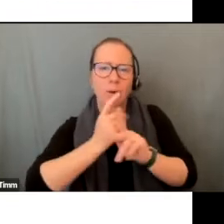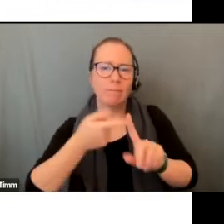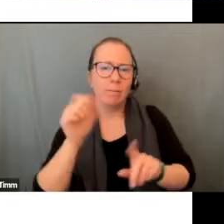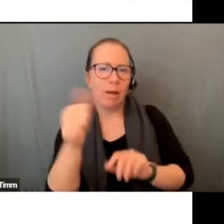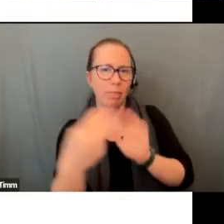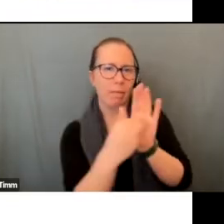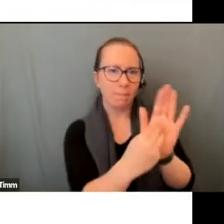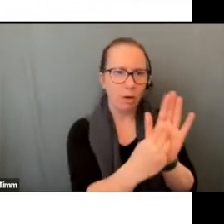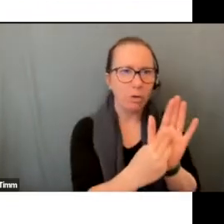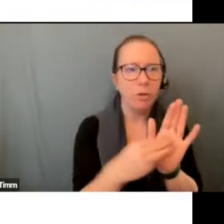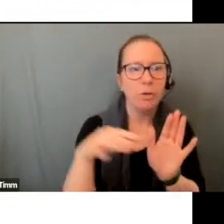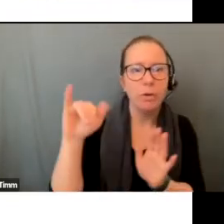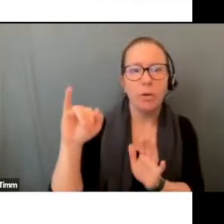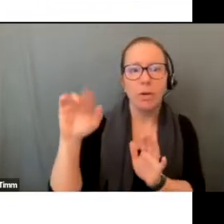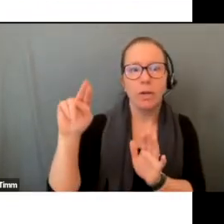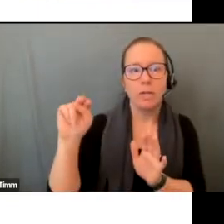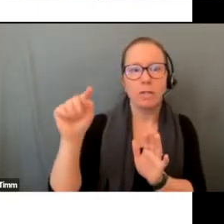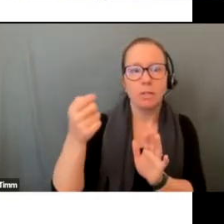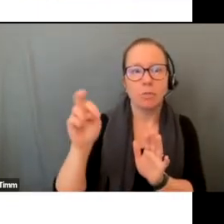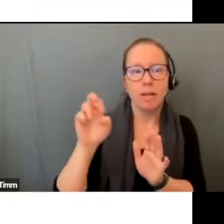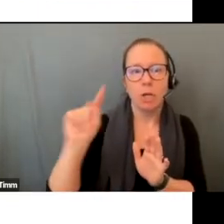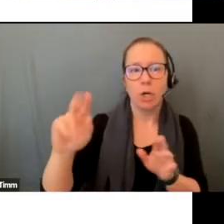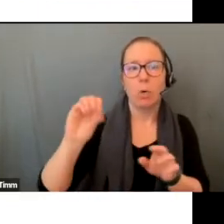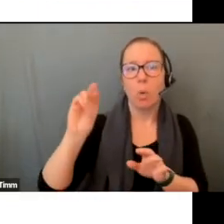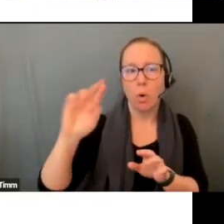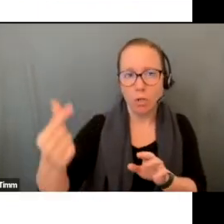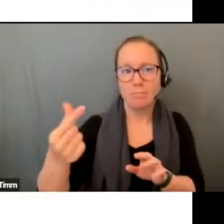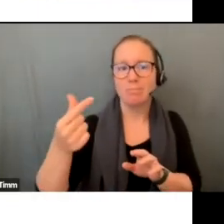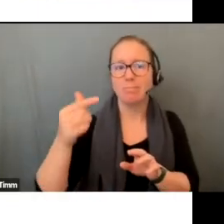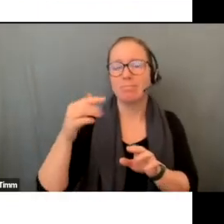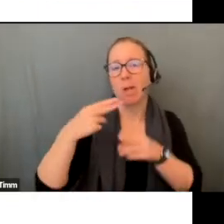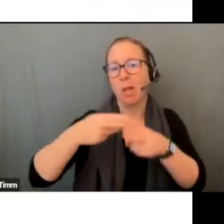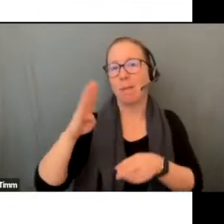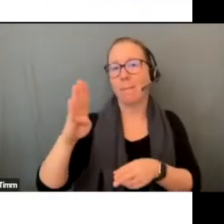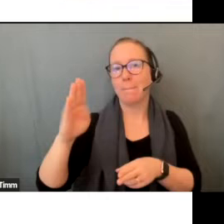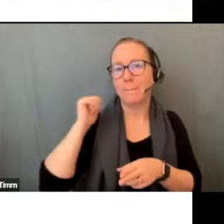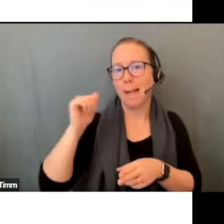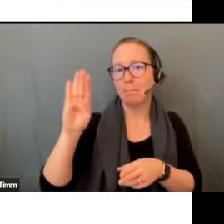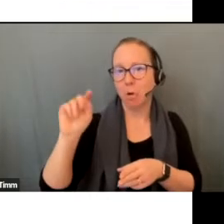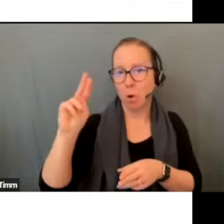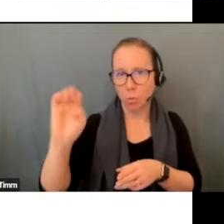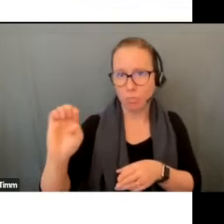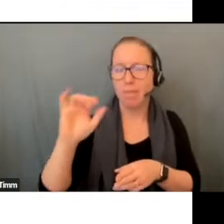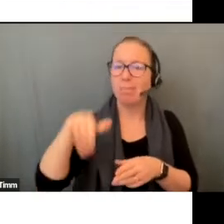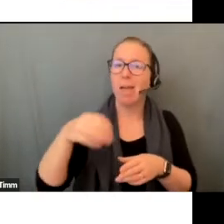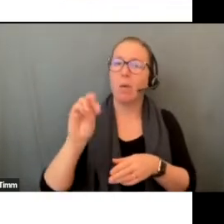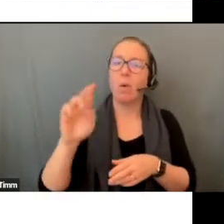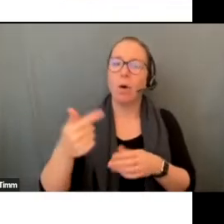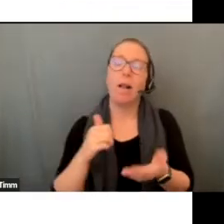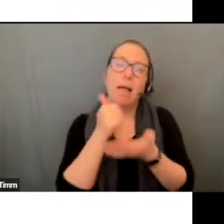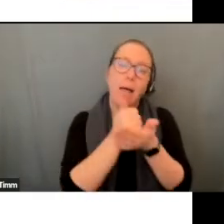called a backbone. That's an organization or group of organizations that help provide some